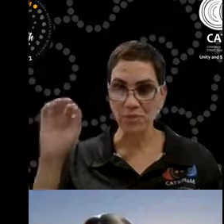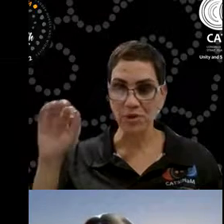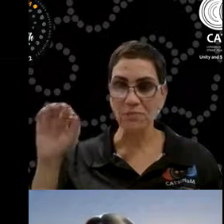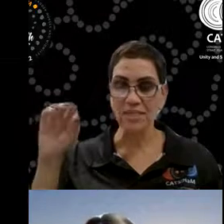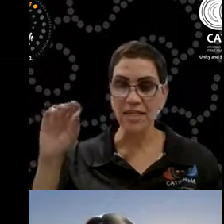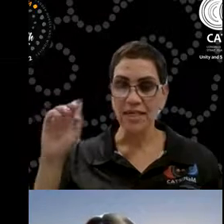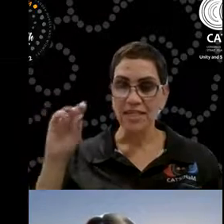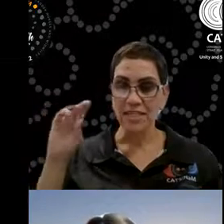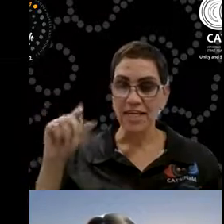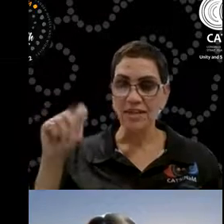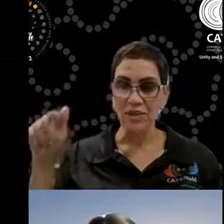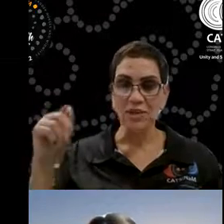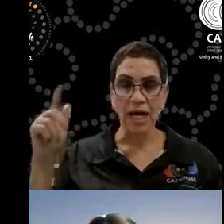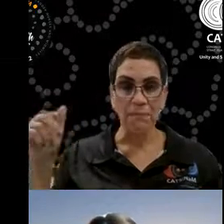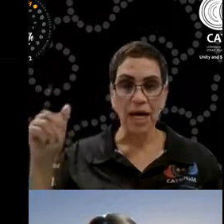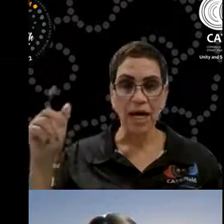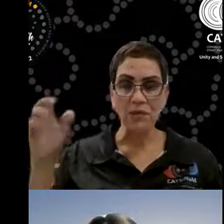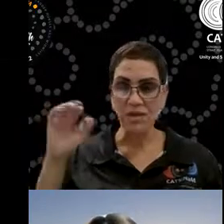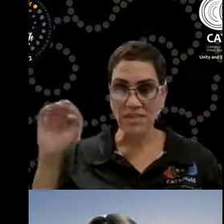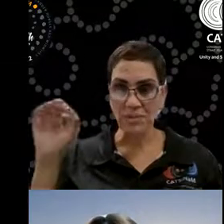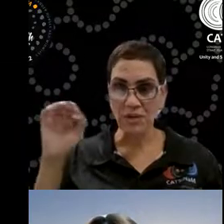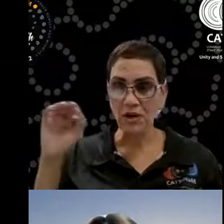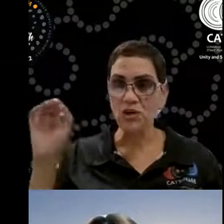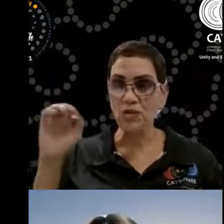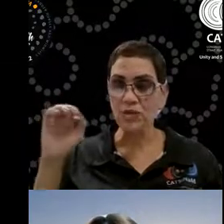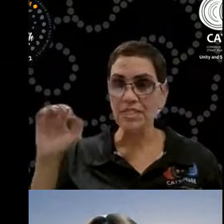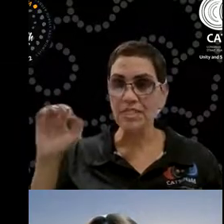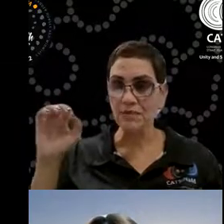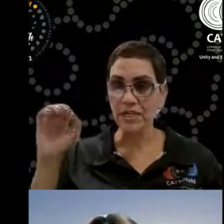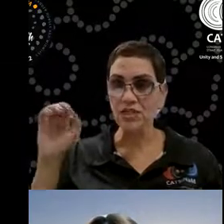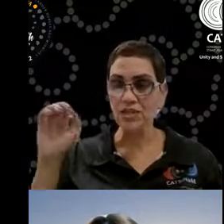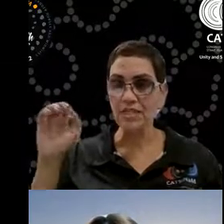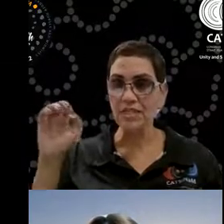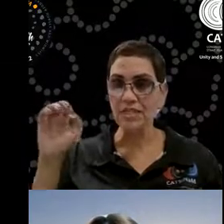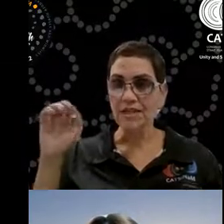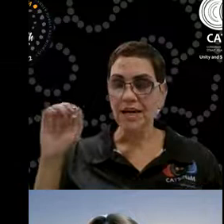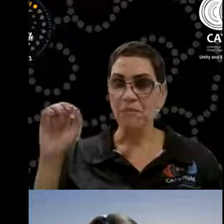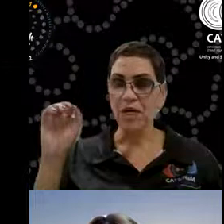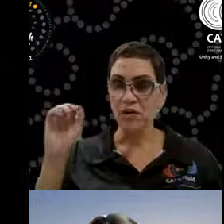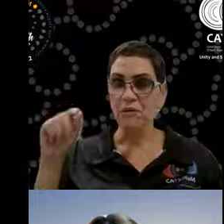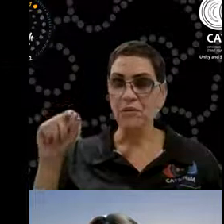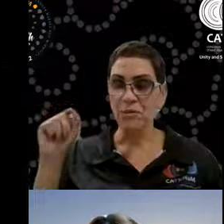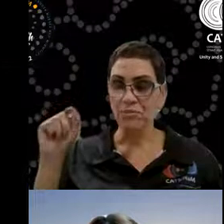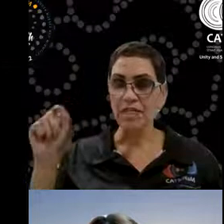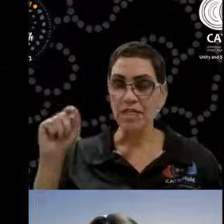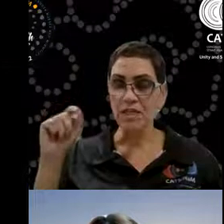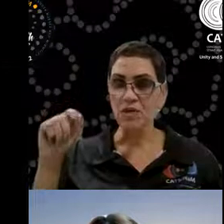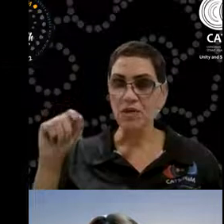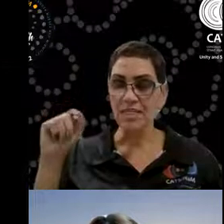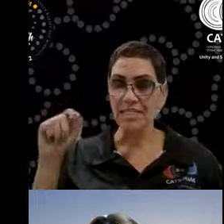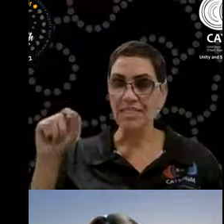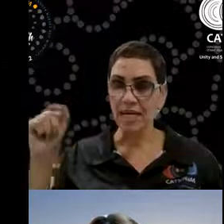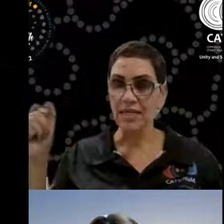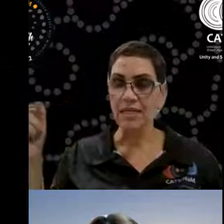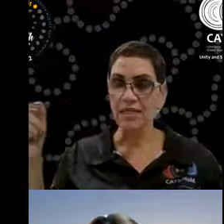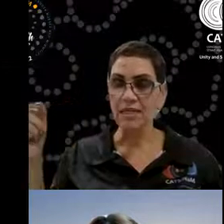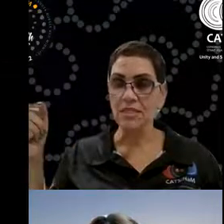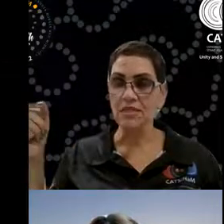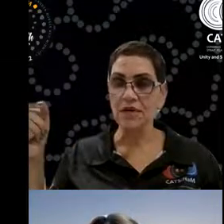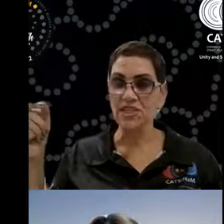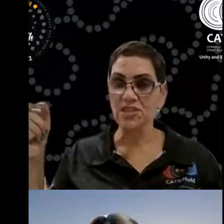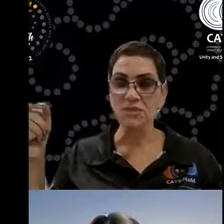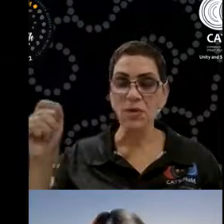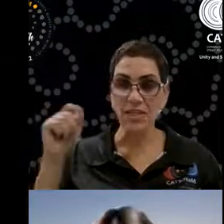or includes prompts to get you to unpack what are some of the cultural considerations that you as a practicing nurse need to take